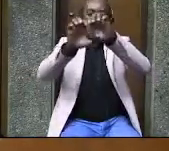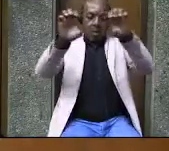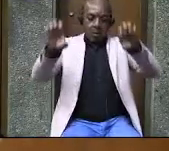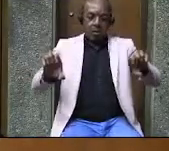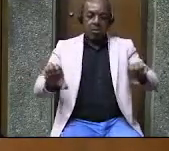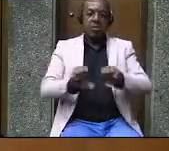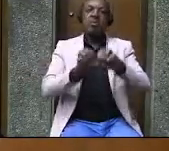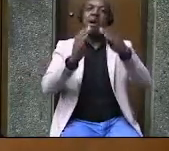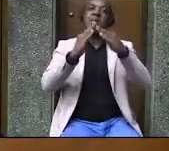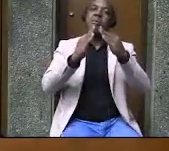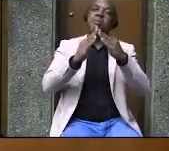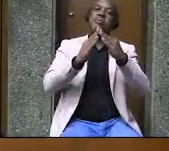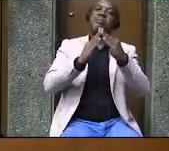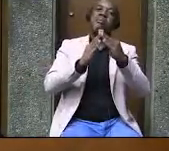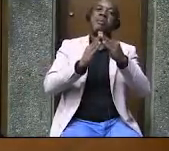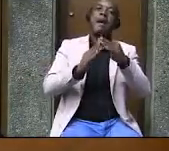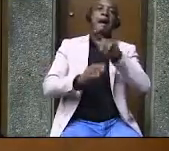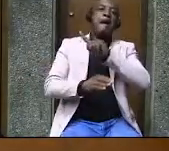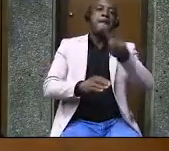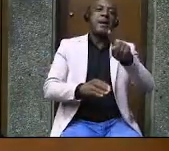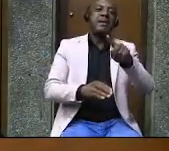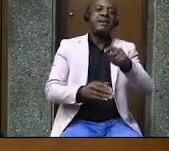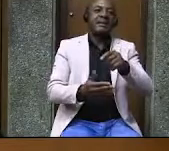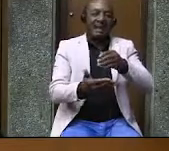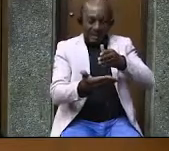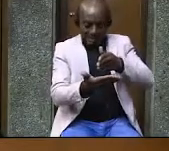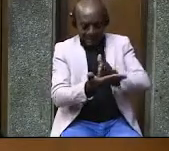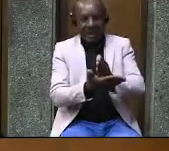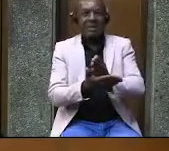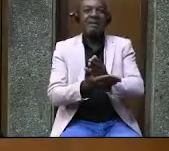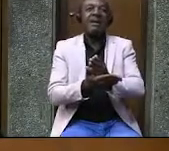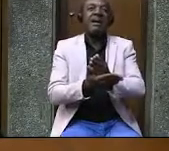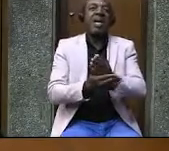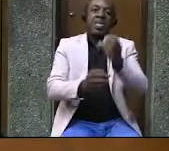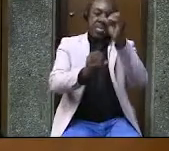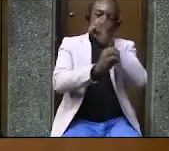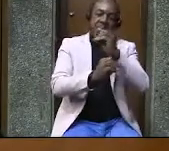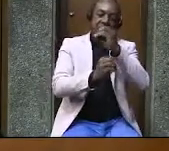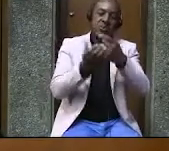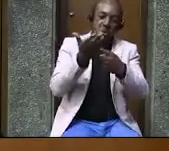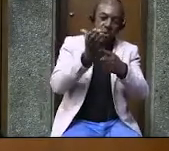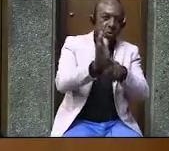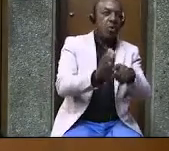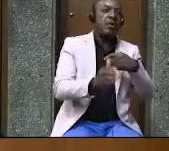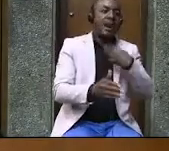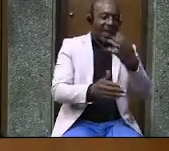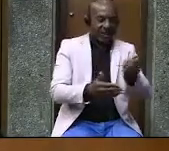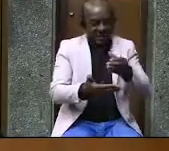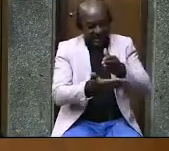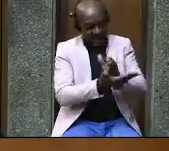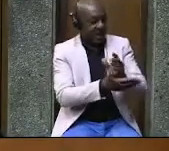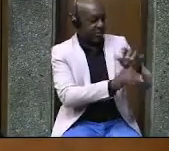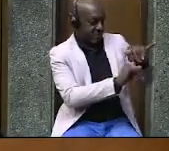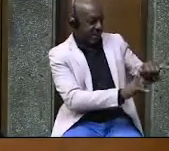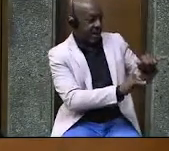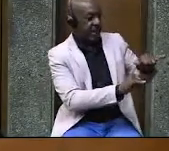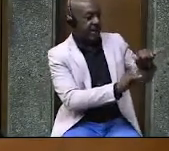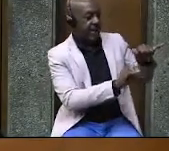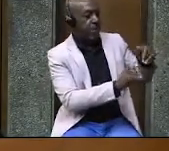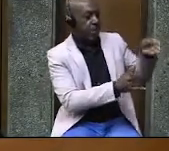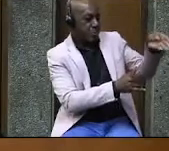sinazo asina wamalungelo wamaphepha okubonisa ukuthi izindlu zethu bengicela ukubuza ngoba manje maniza kwesibili